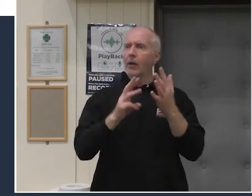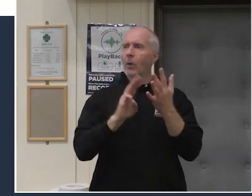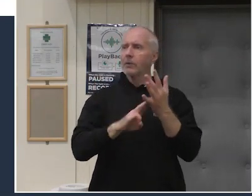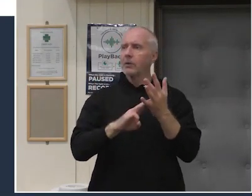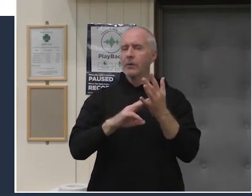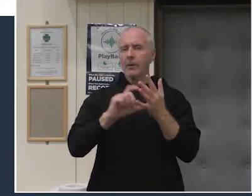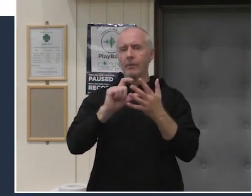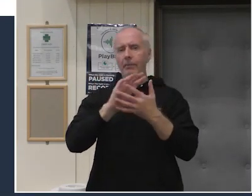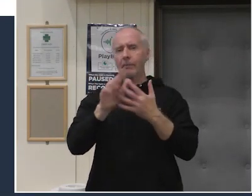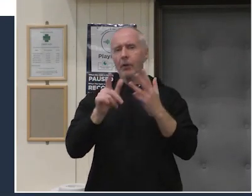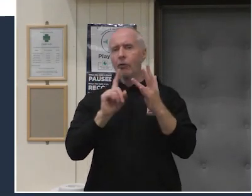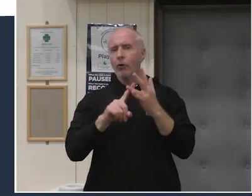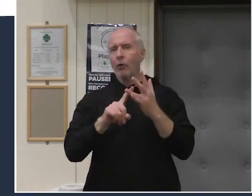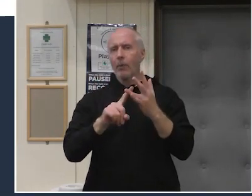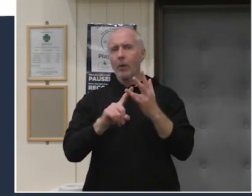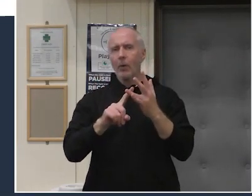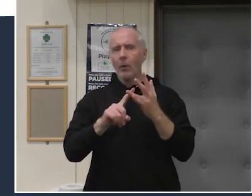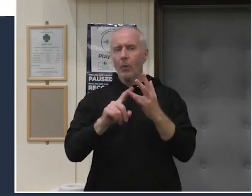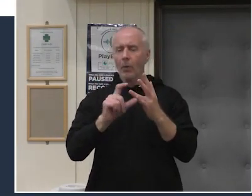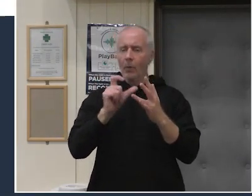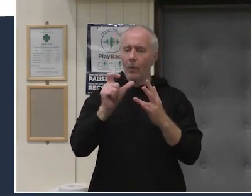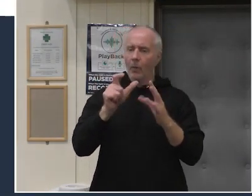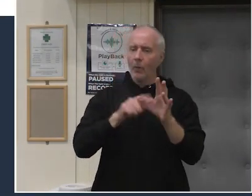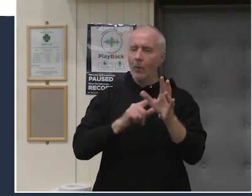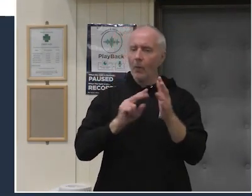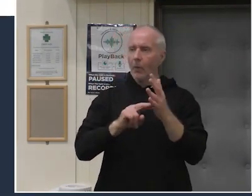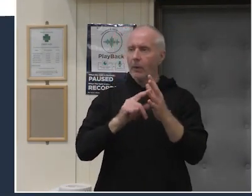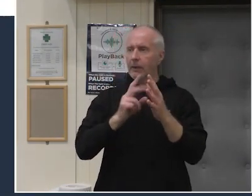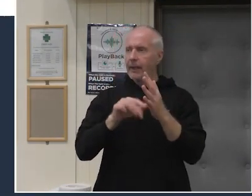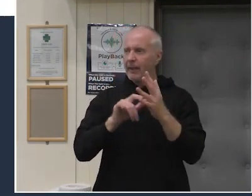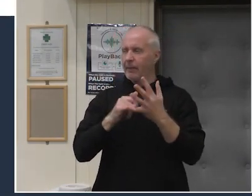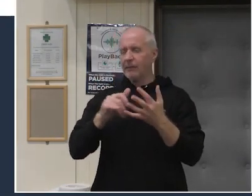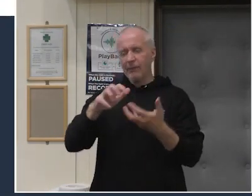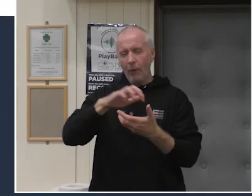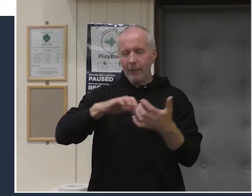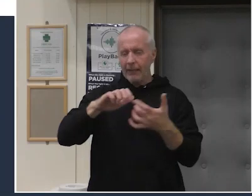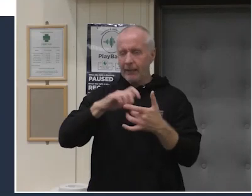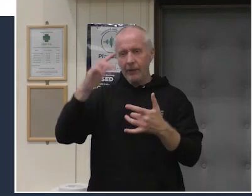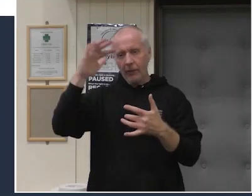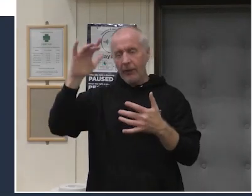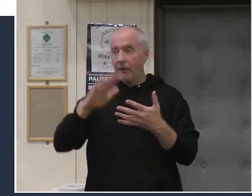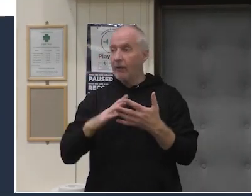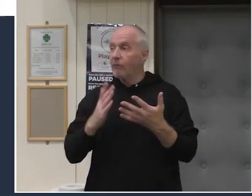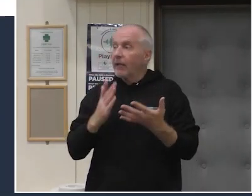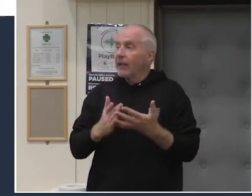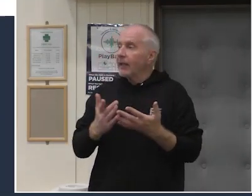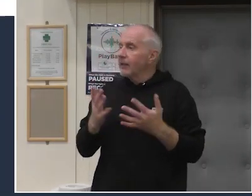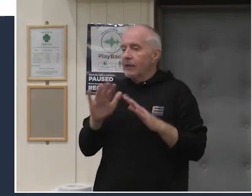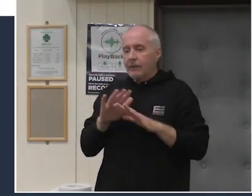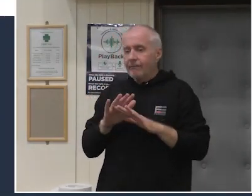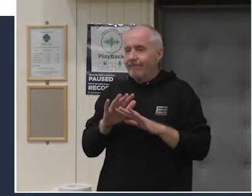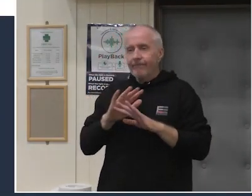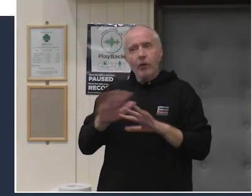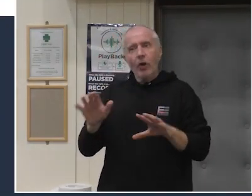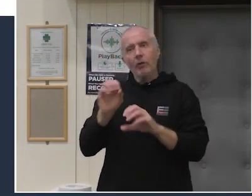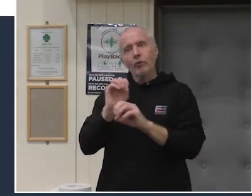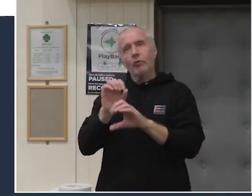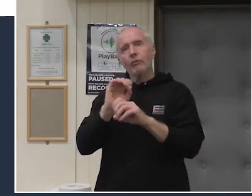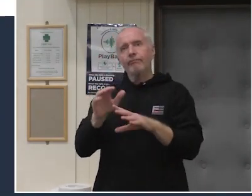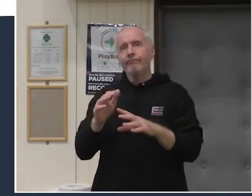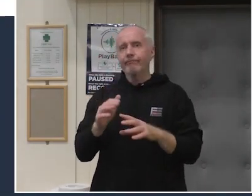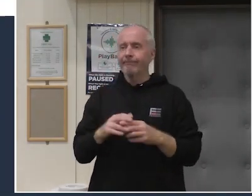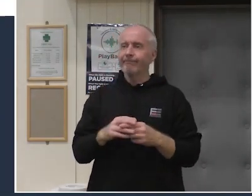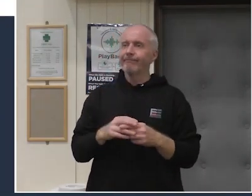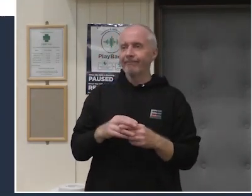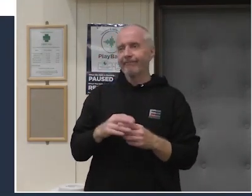which is rather complicated theory, which again, beyond the scope of the talk, more so because I would send myself